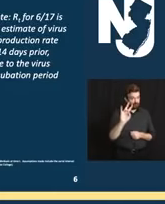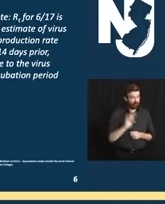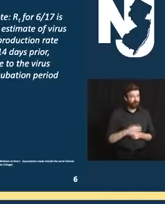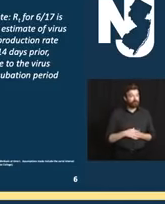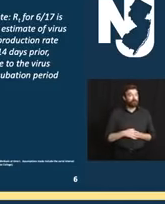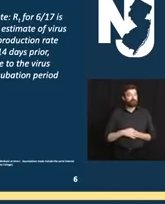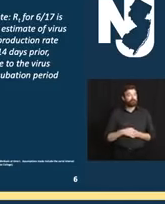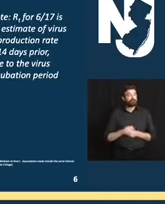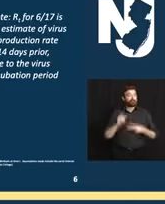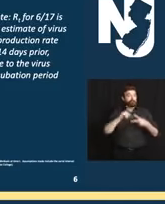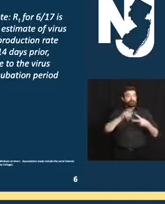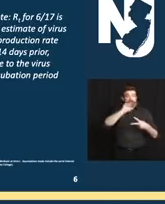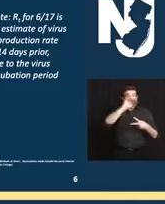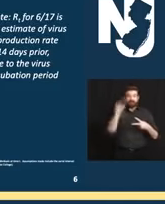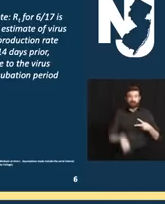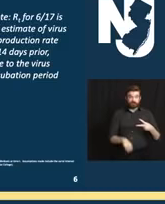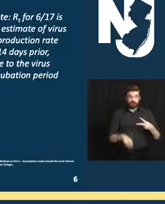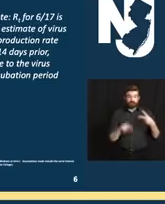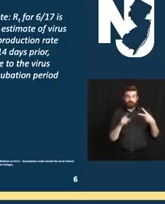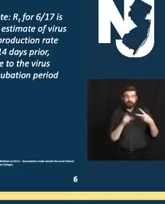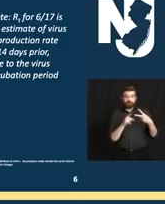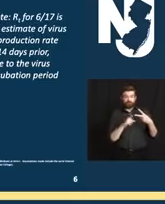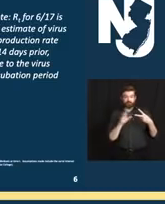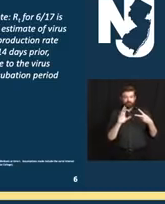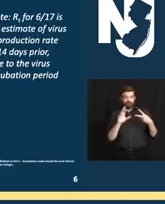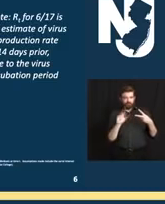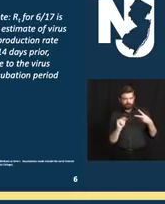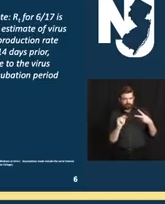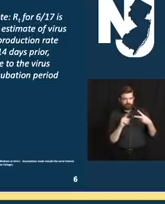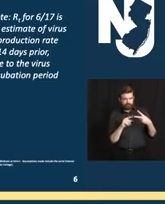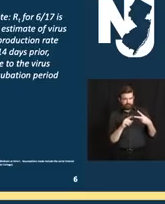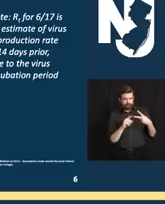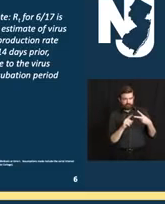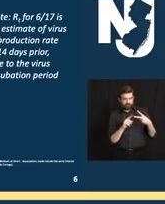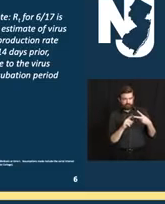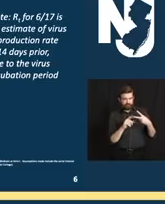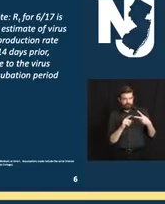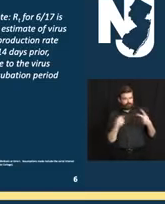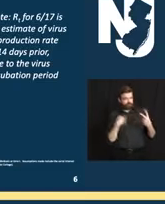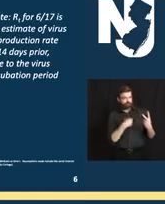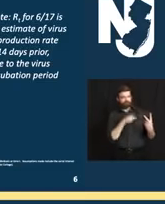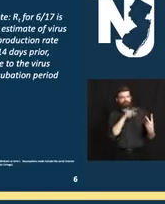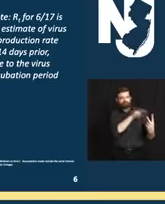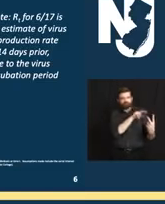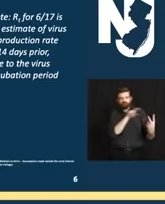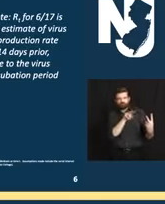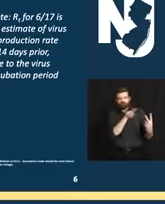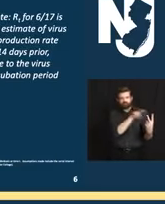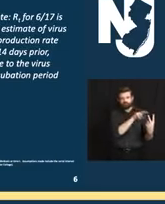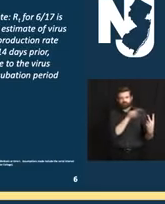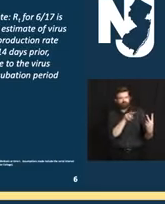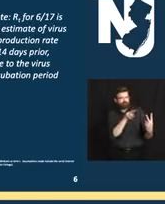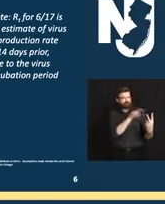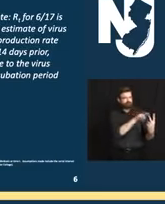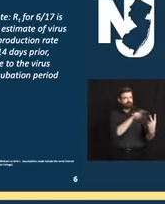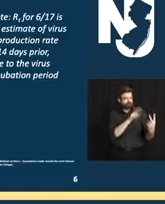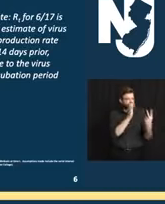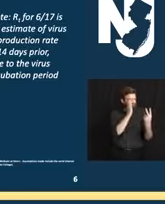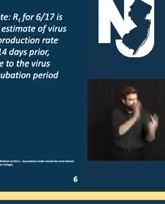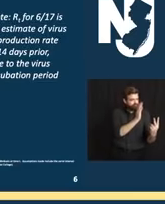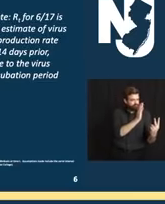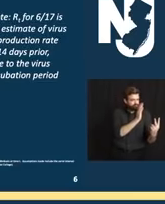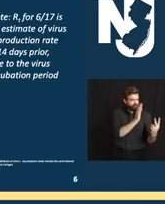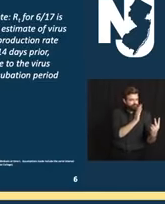both spot positivity and rate of transmission, or RT, are our best measures for tracking COVID-19 spread